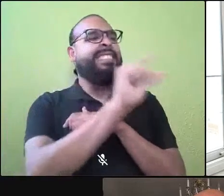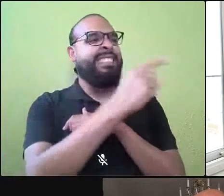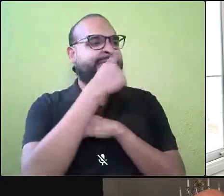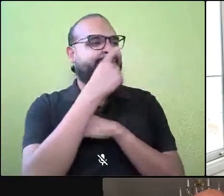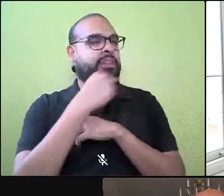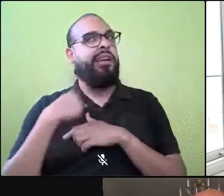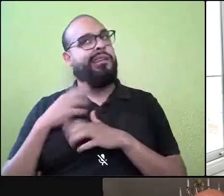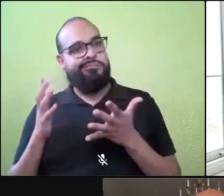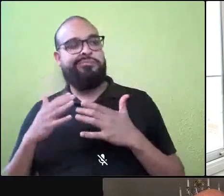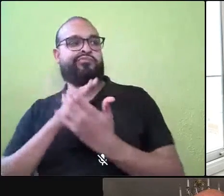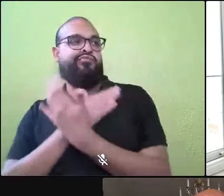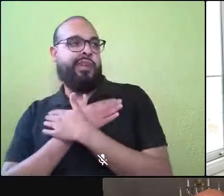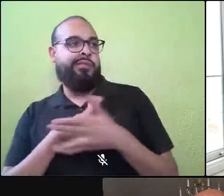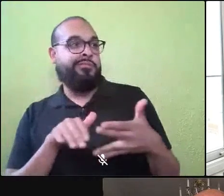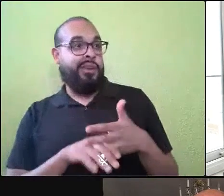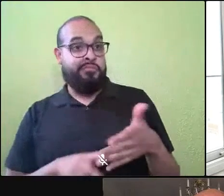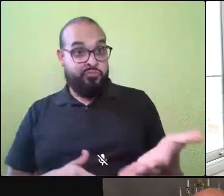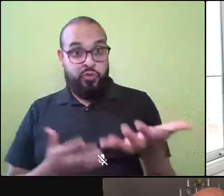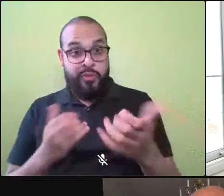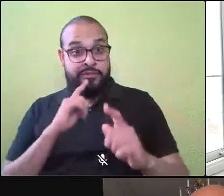that. And Phil, you want to start?